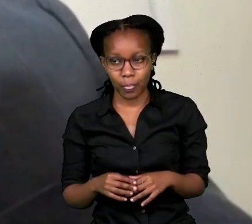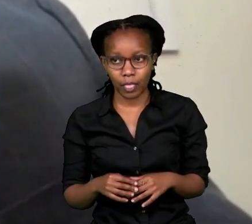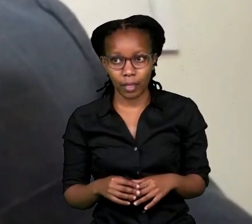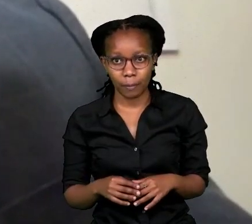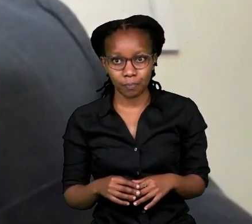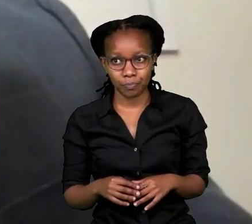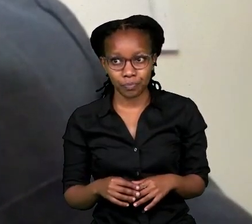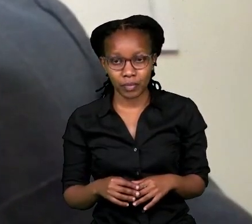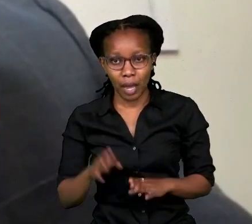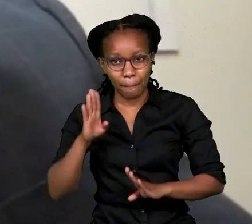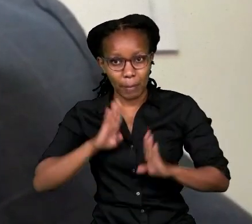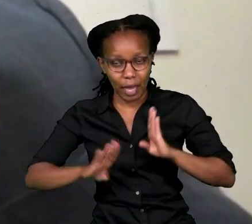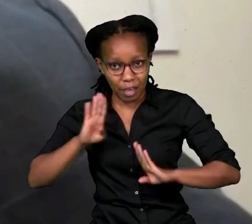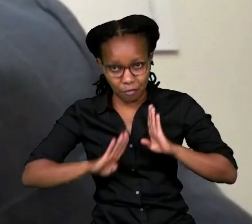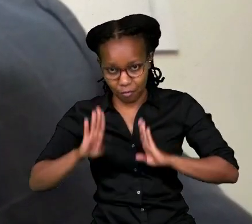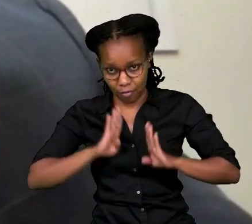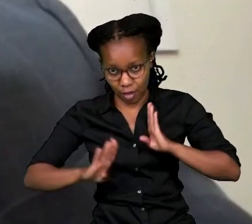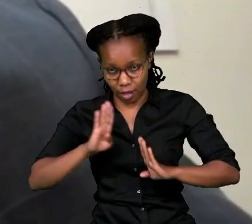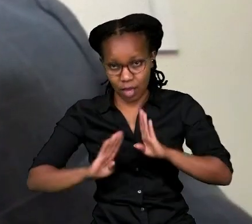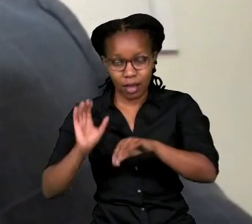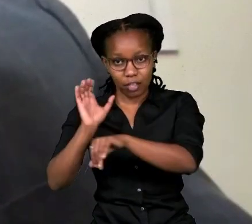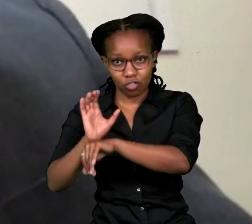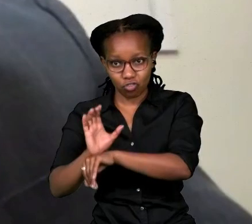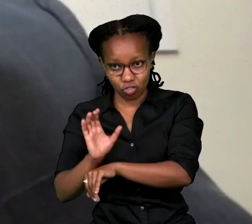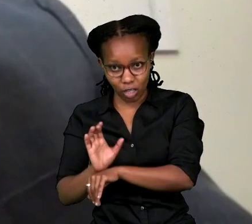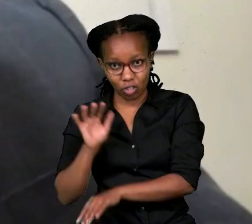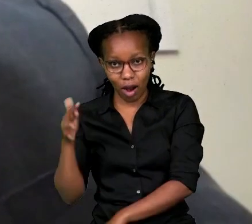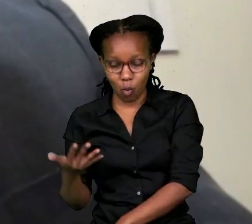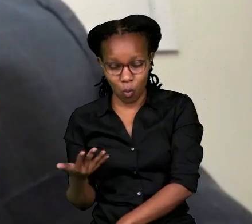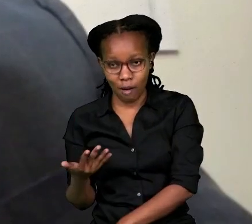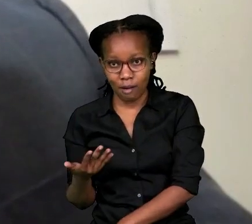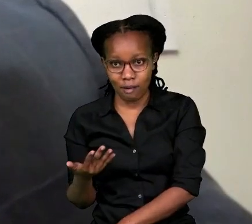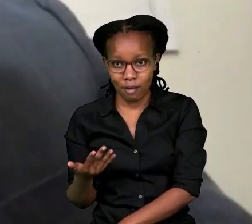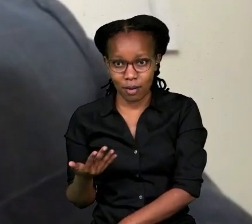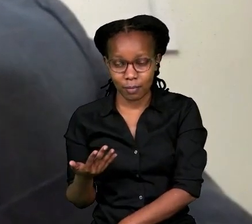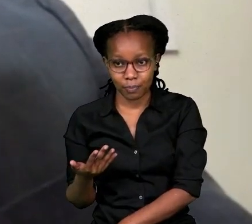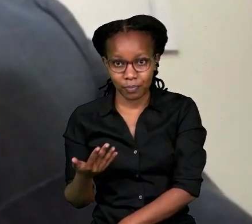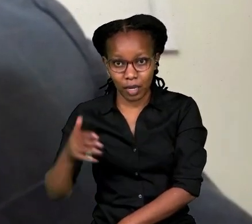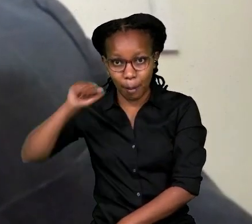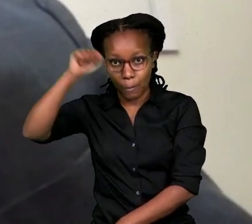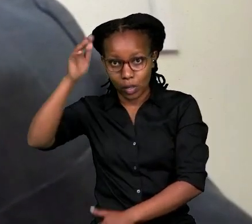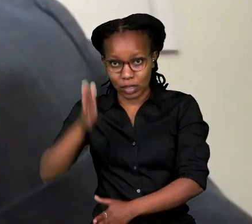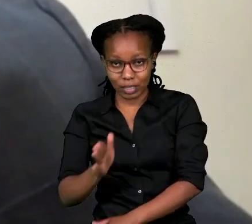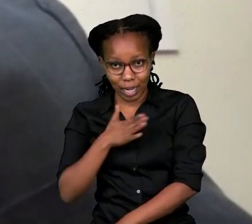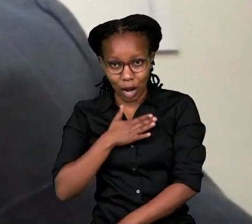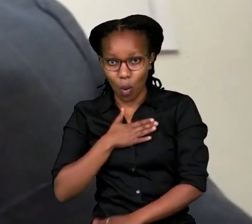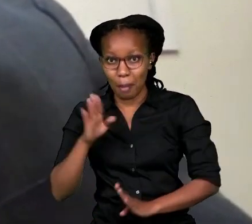indecency on church altars. How do our politicians